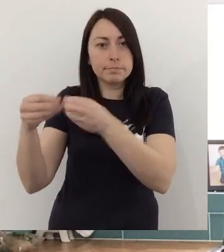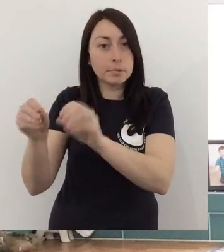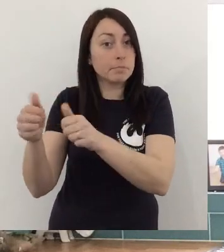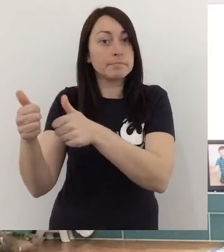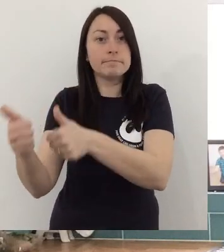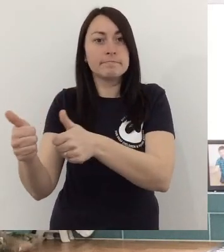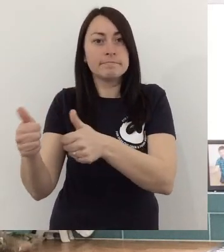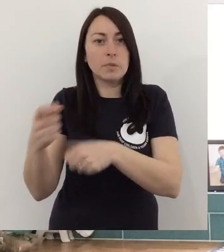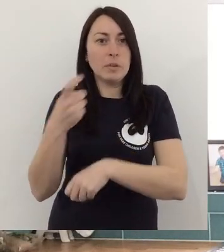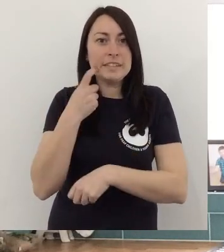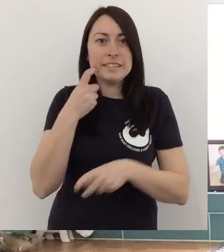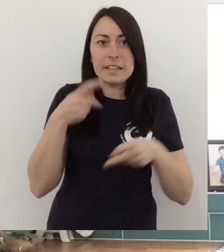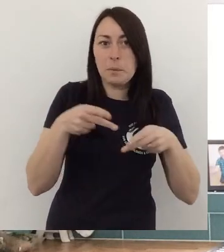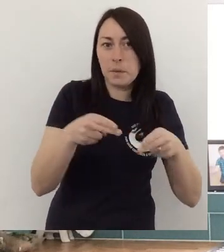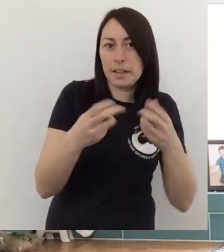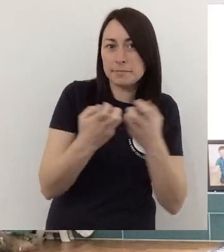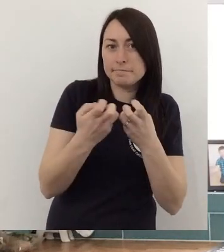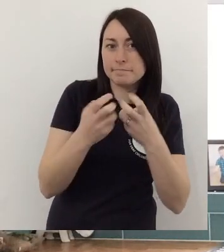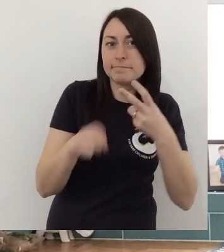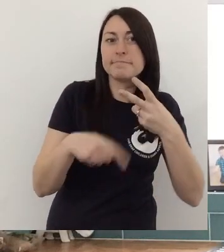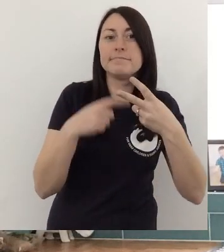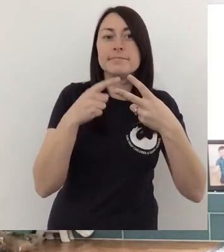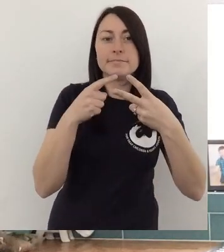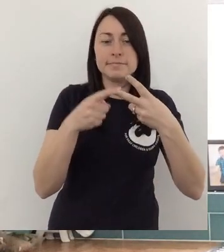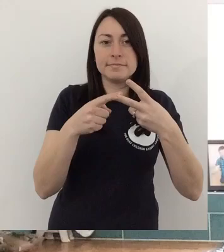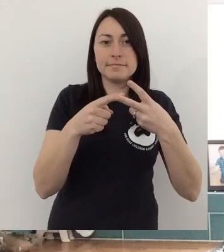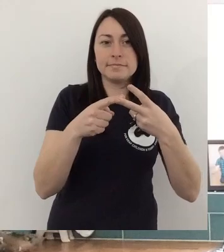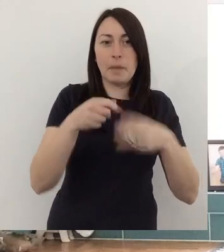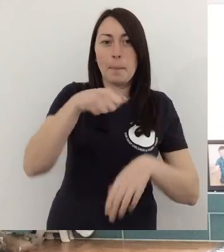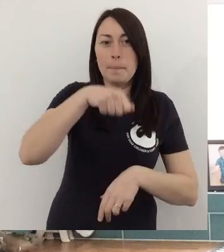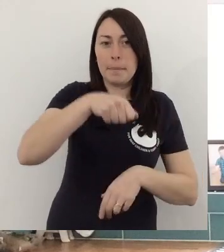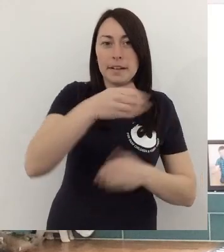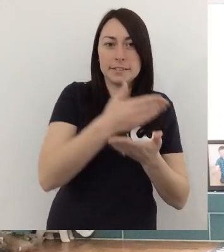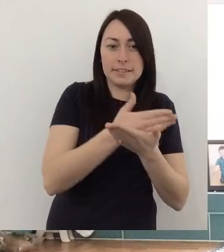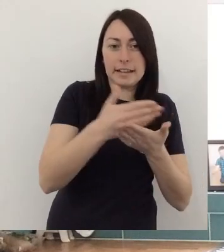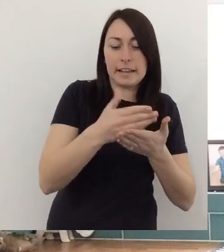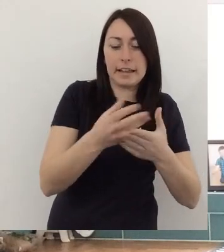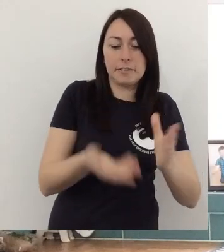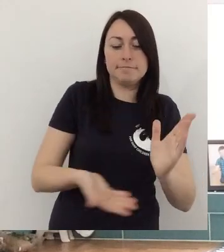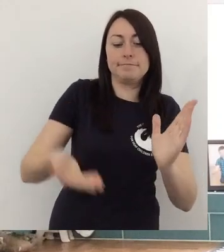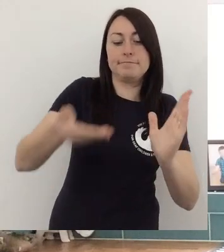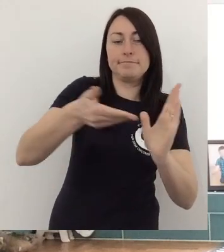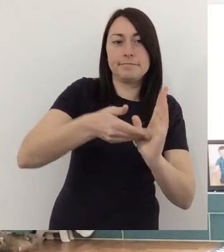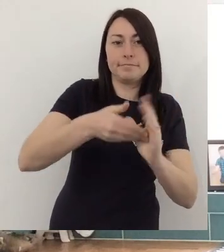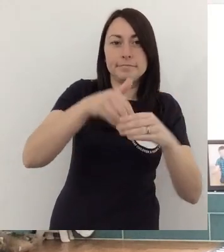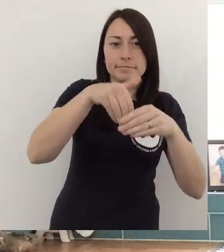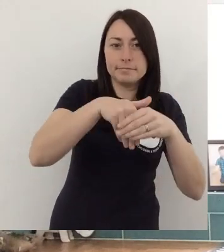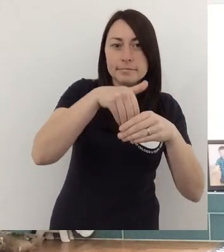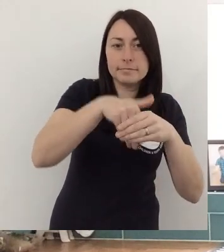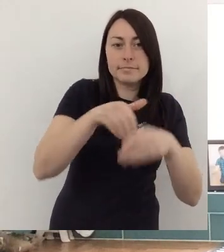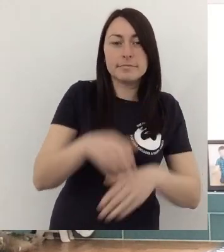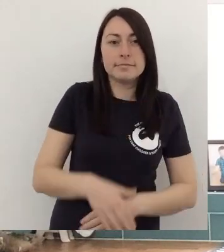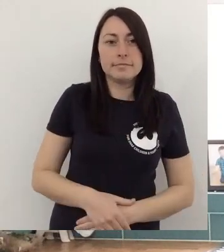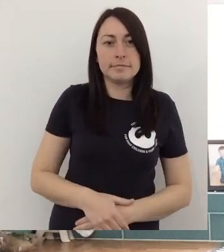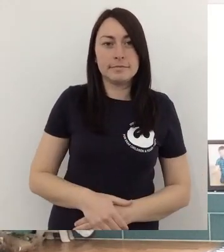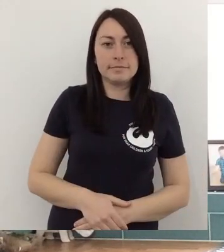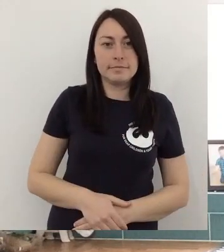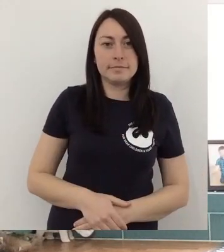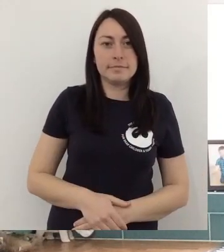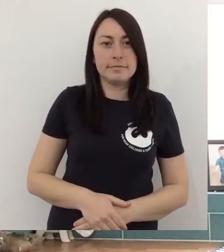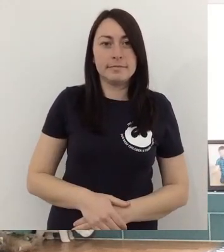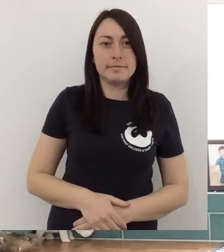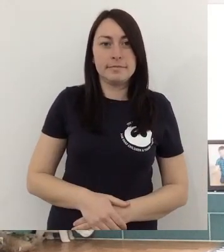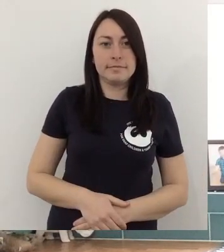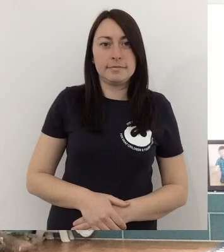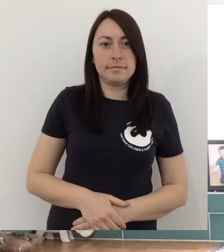them apart with your fingers, or the easiest way to do it is pop them in a clear bag.